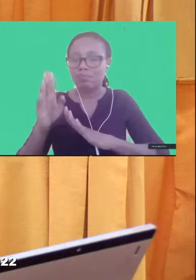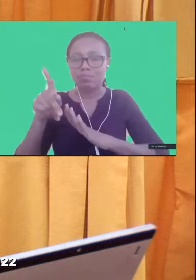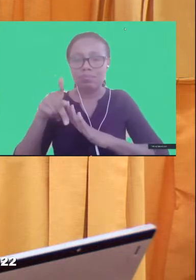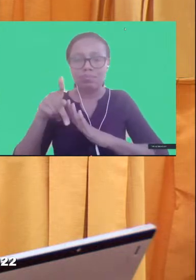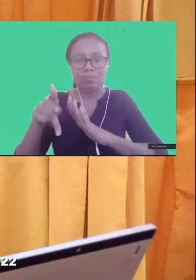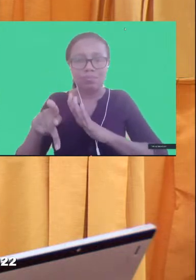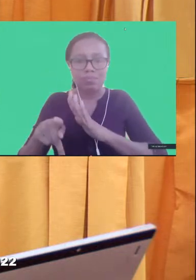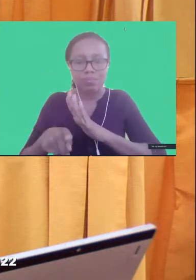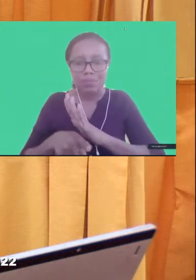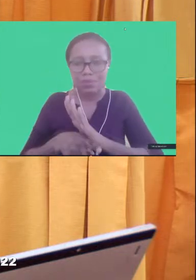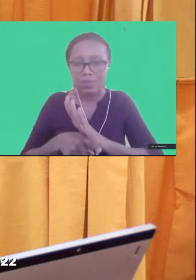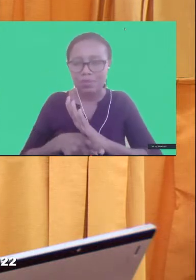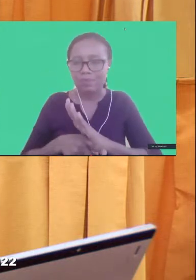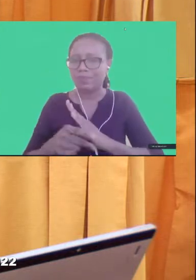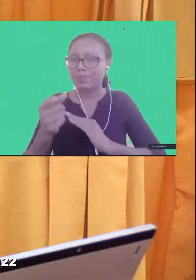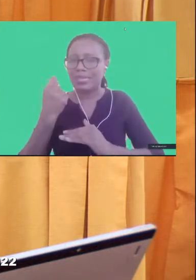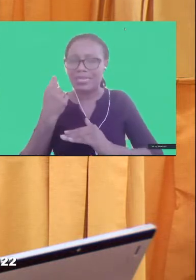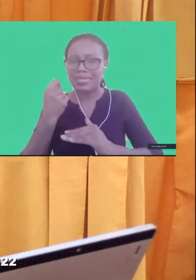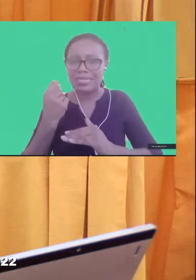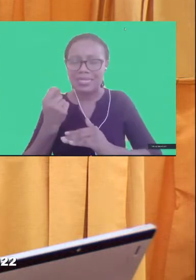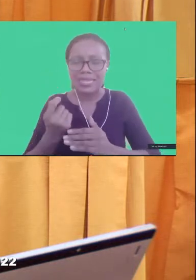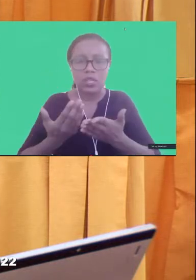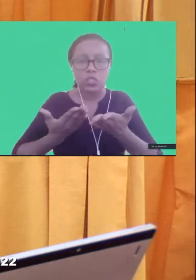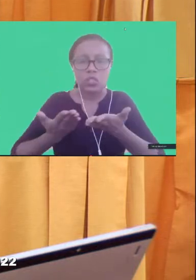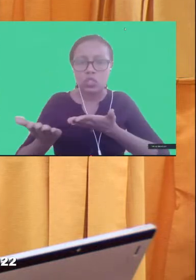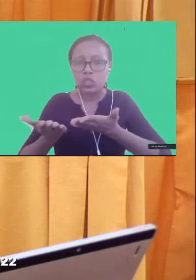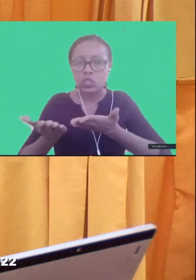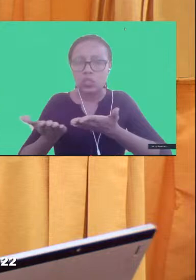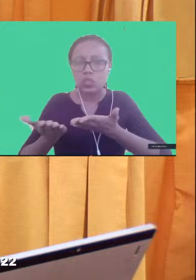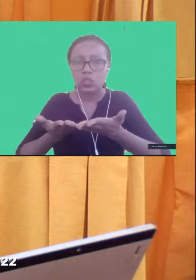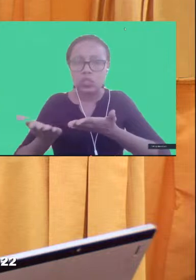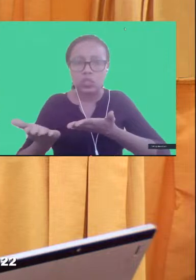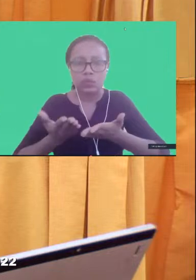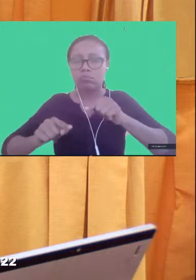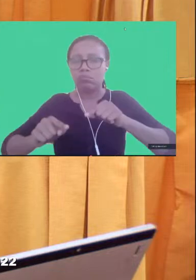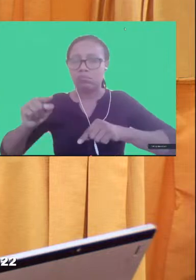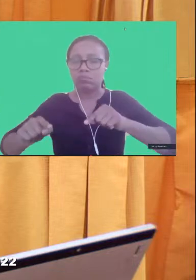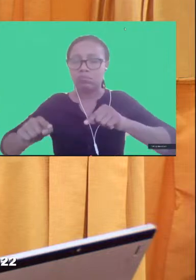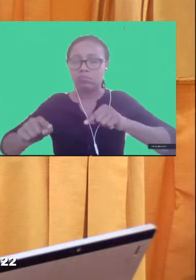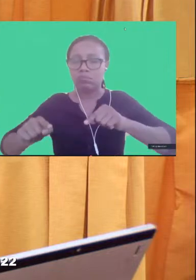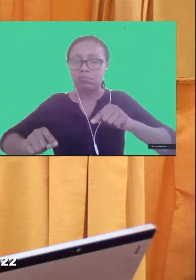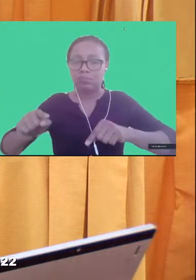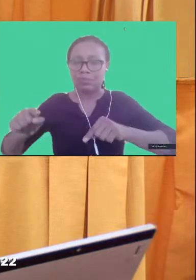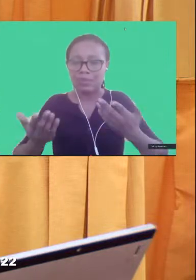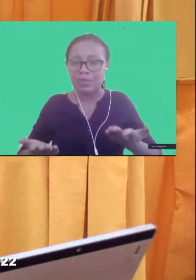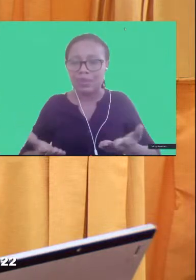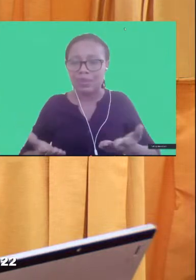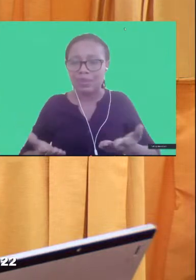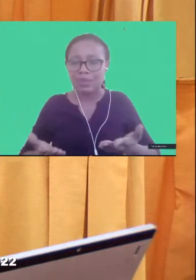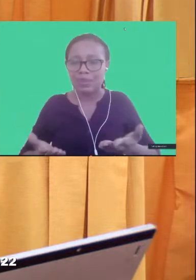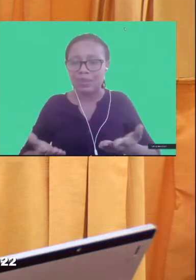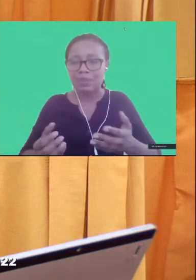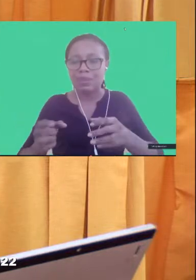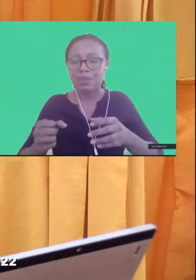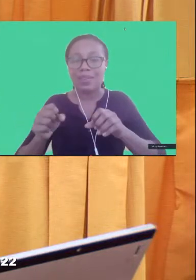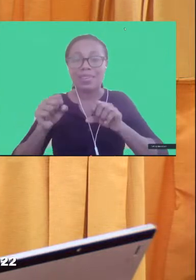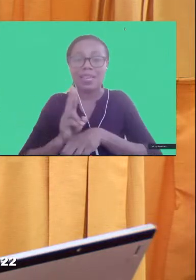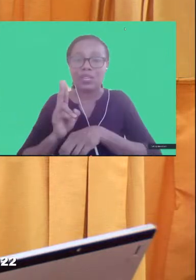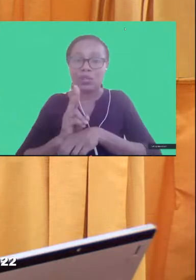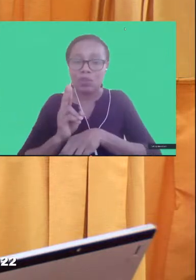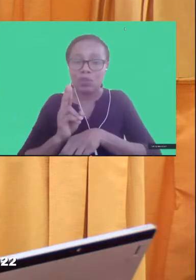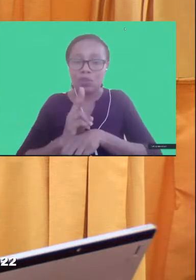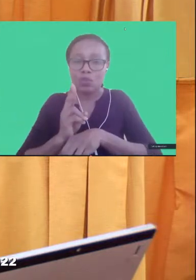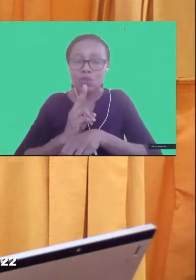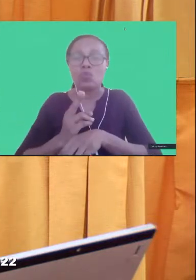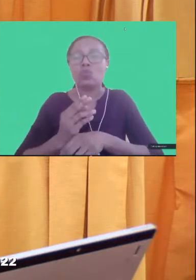provide to the grid to give that support, and thereafter having determined the types of services that we